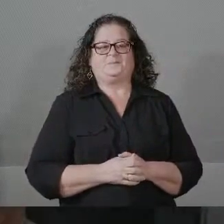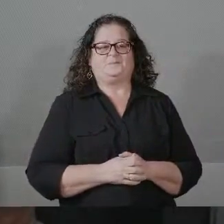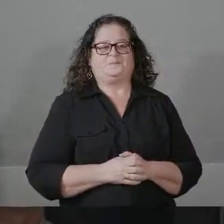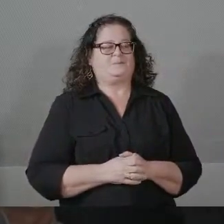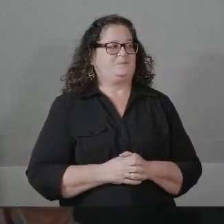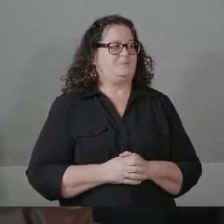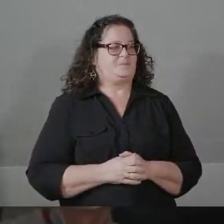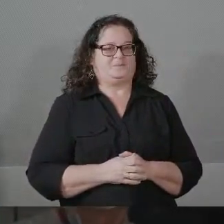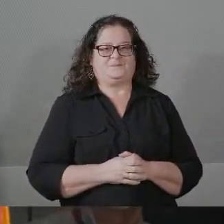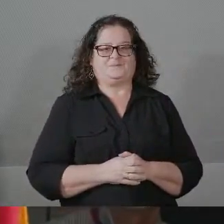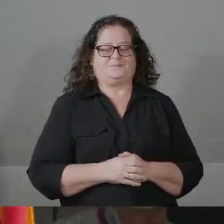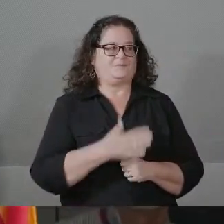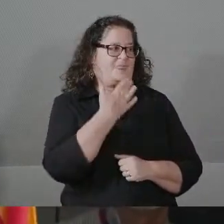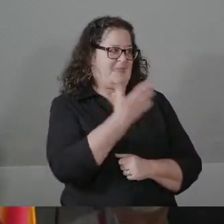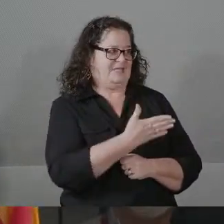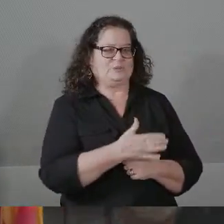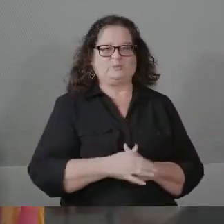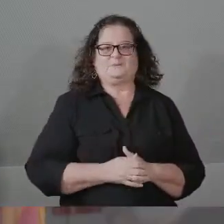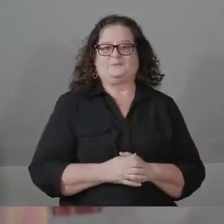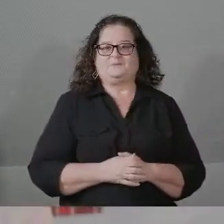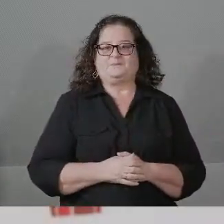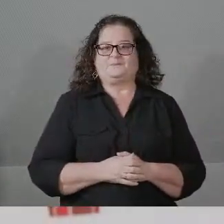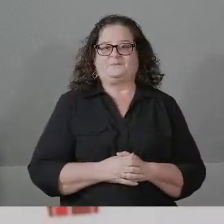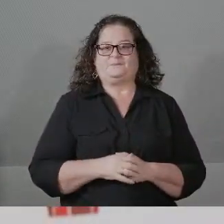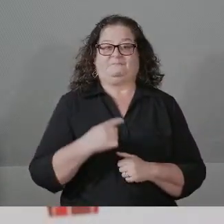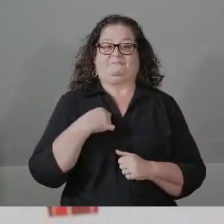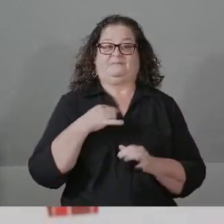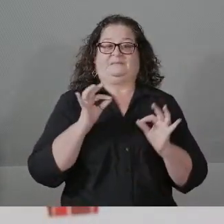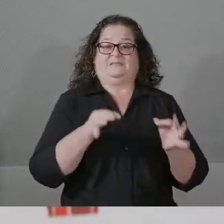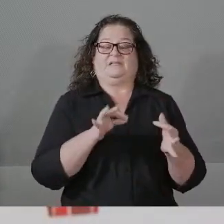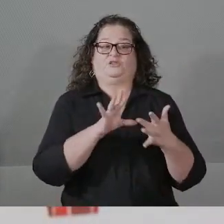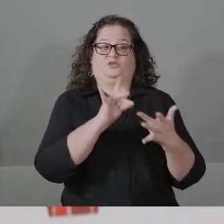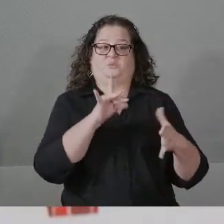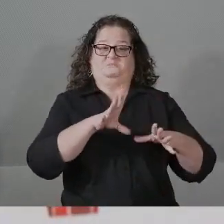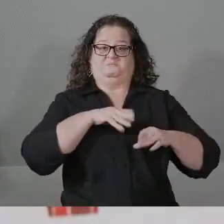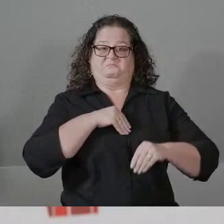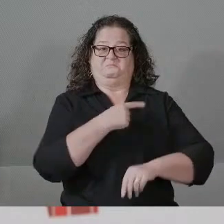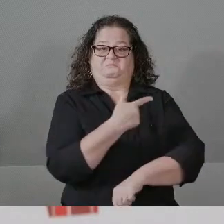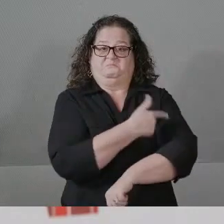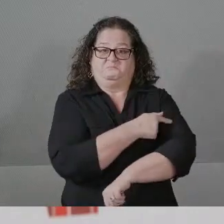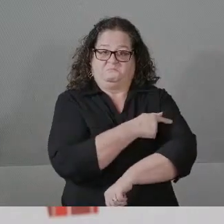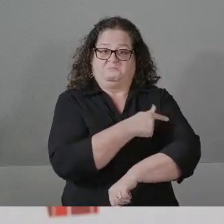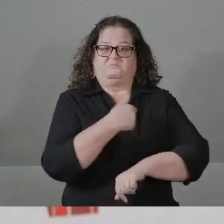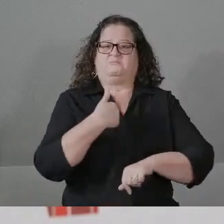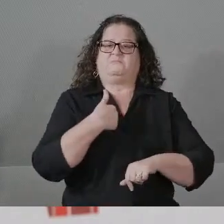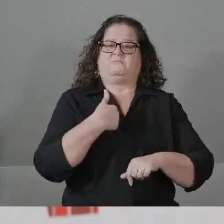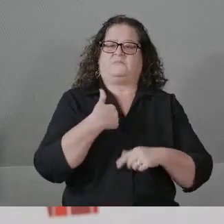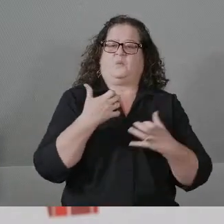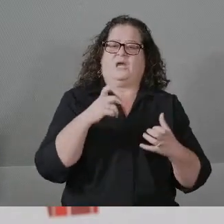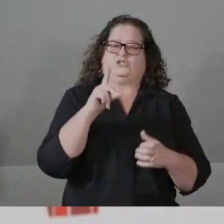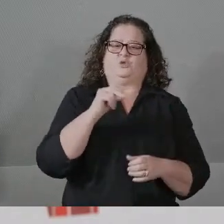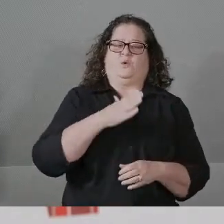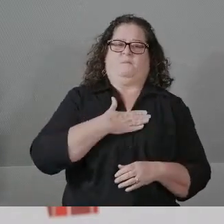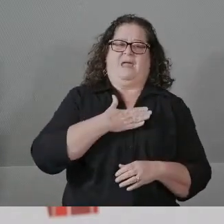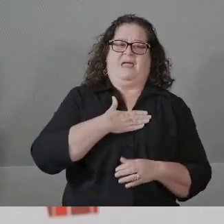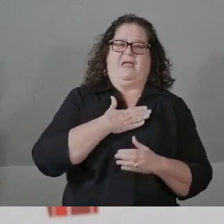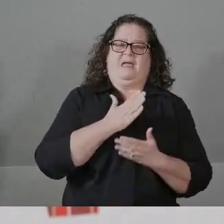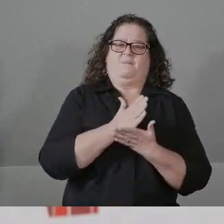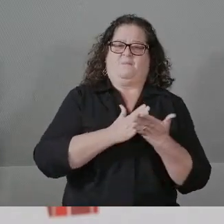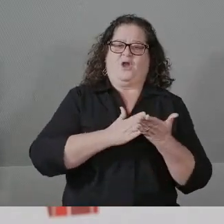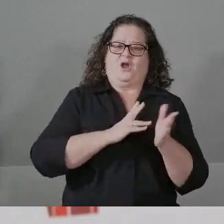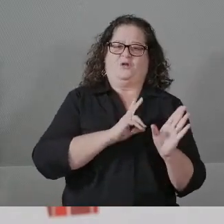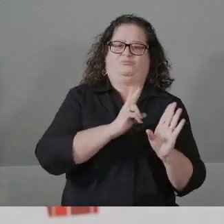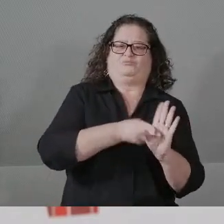Thank you. I choose to take this vaccine because I want to play my part in not being a vessel for this virus